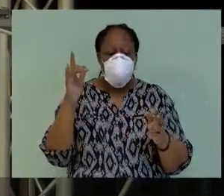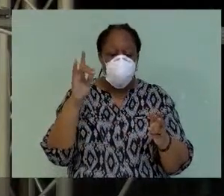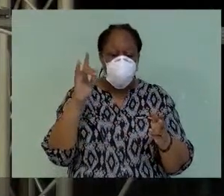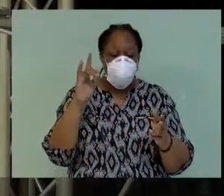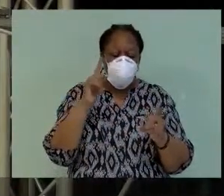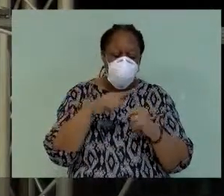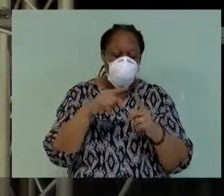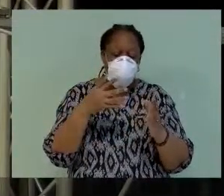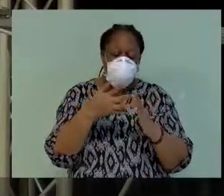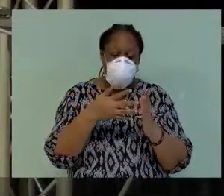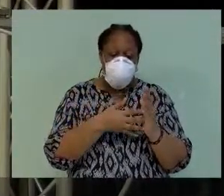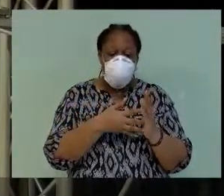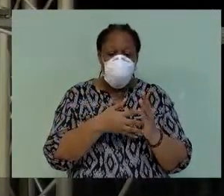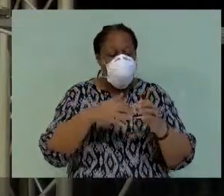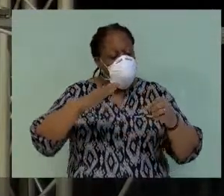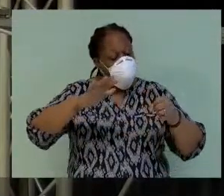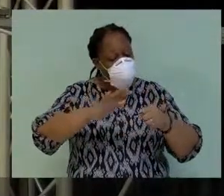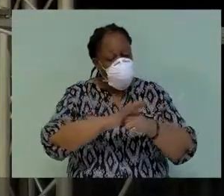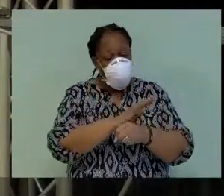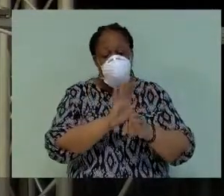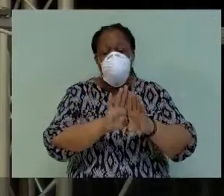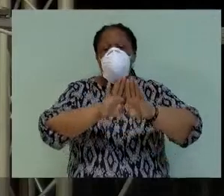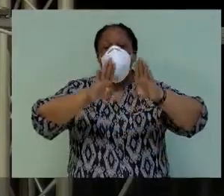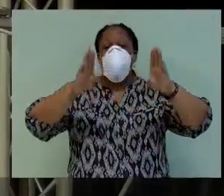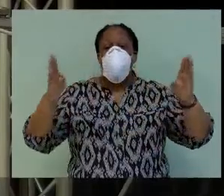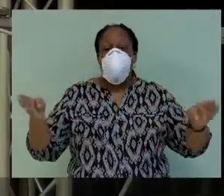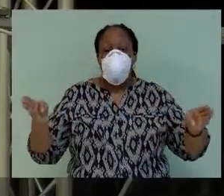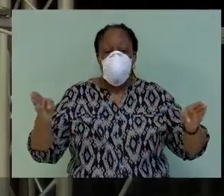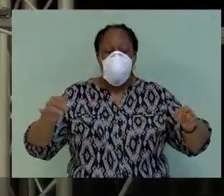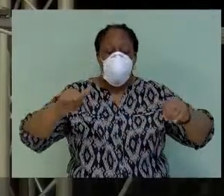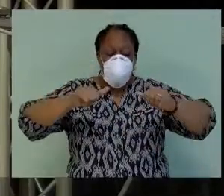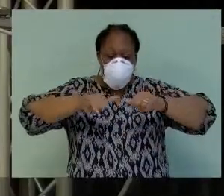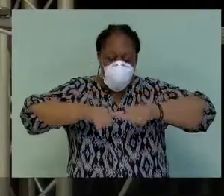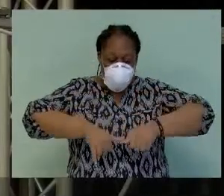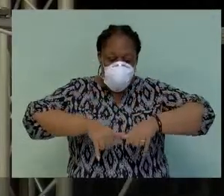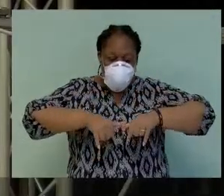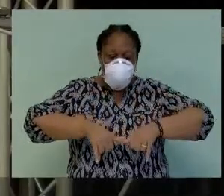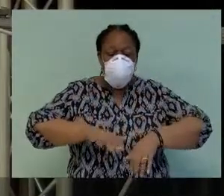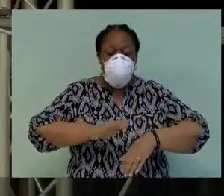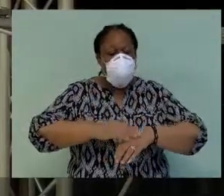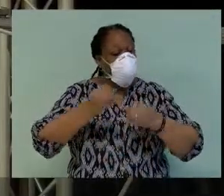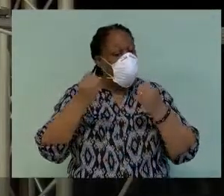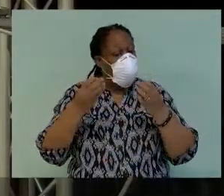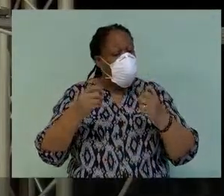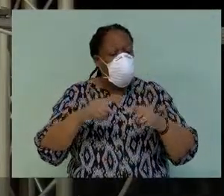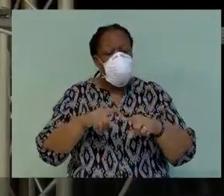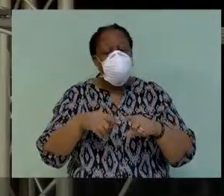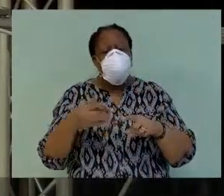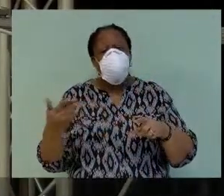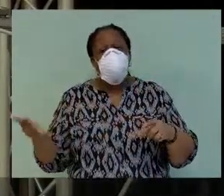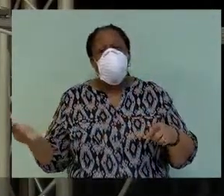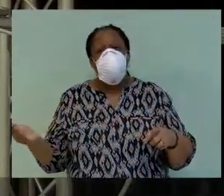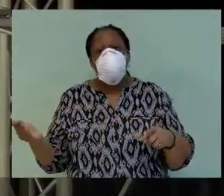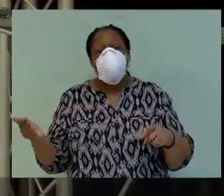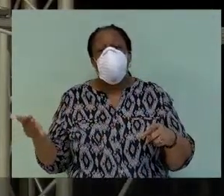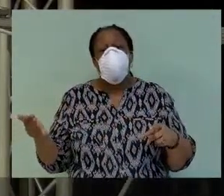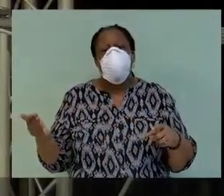the full opening back of the country is dependent on a number of factors. And yes,